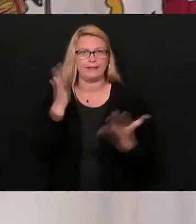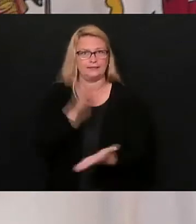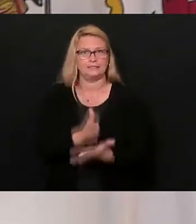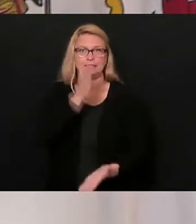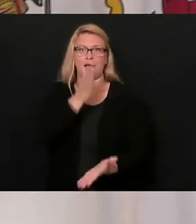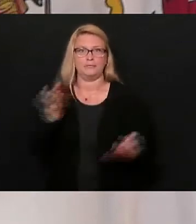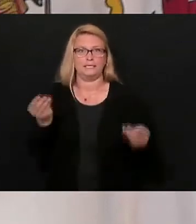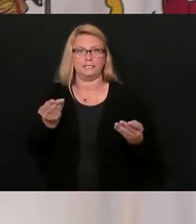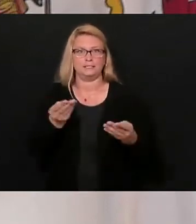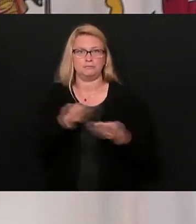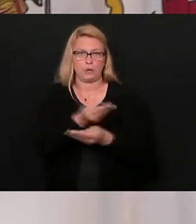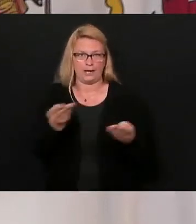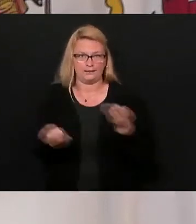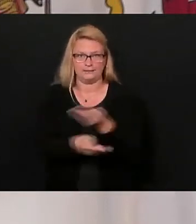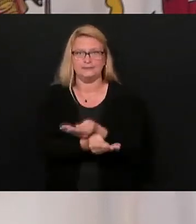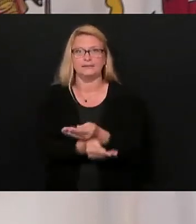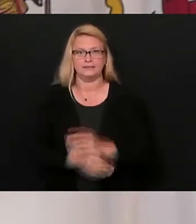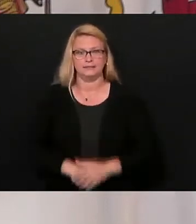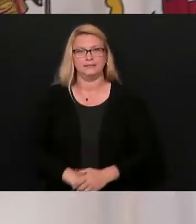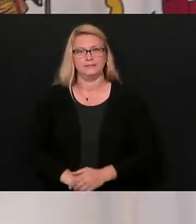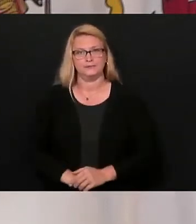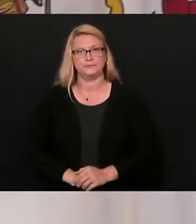this.